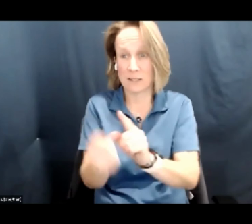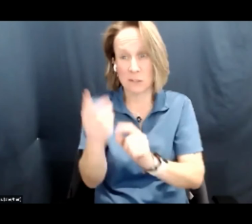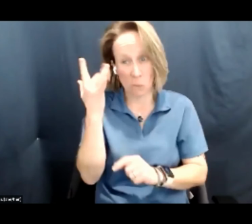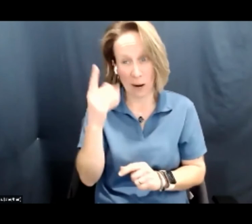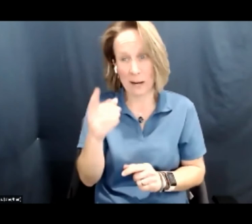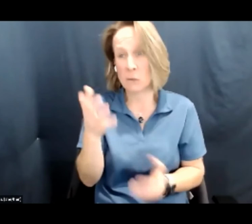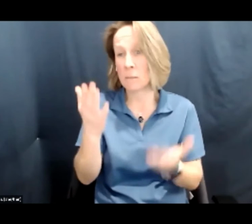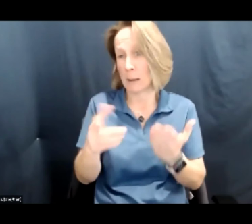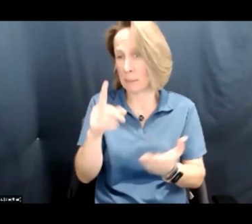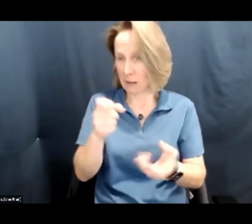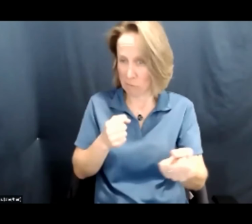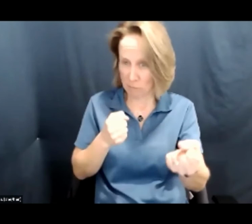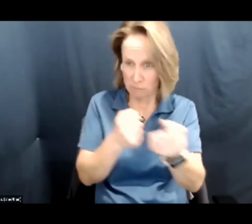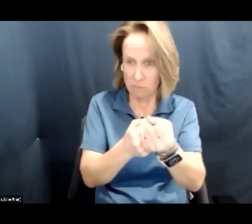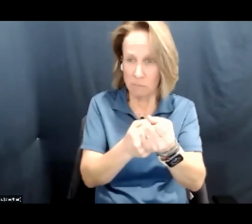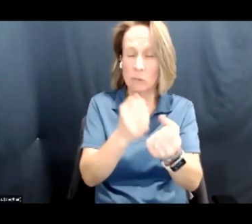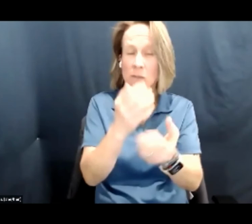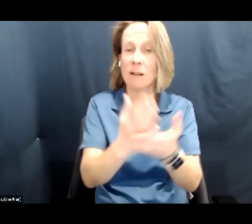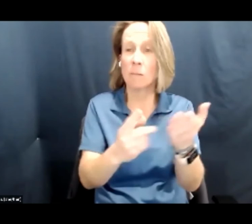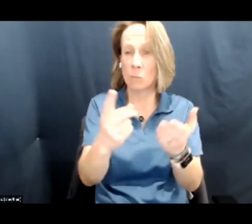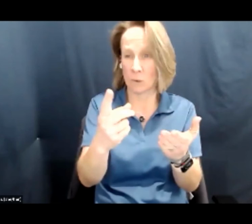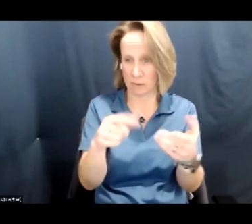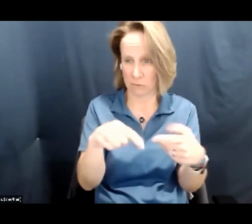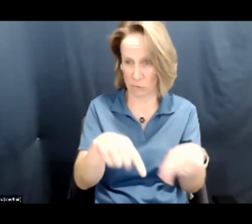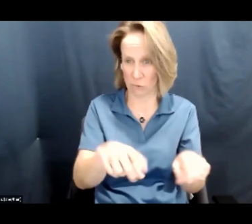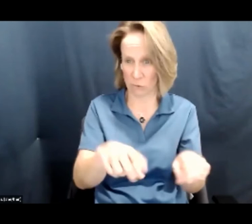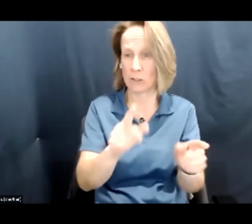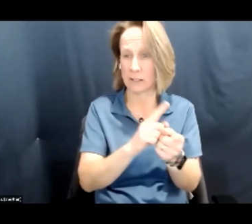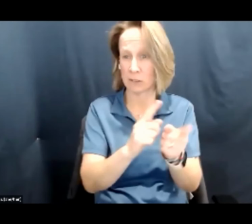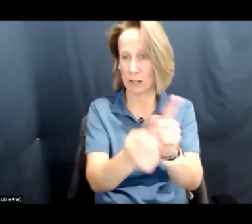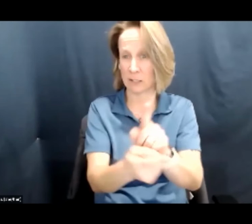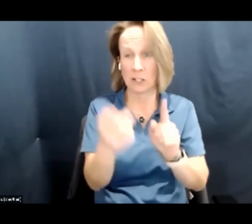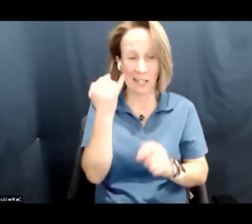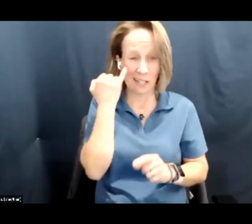working with someone and they want to legally